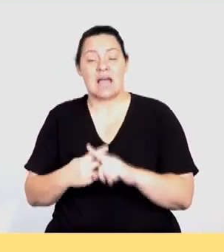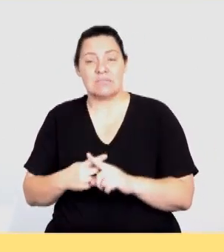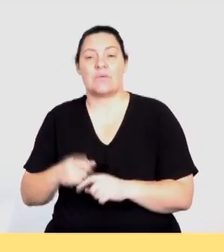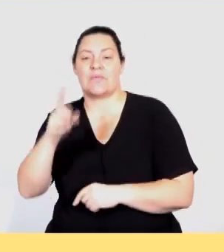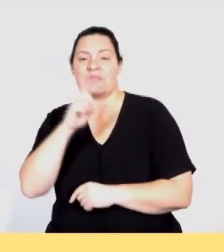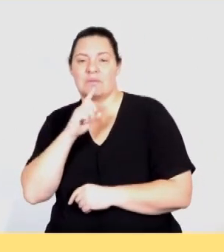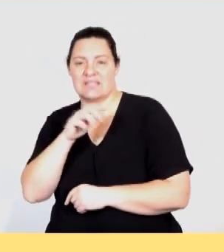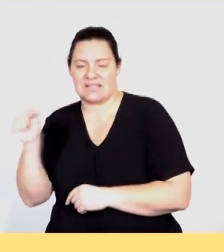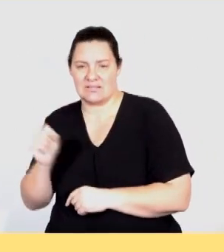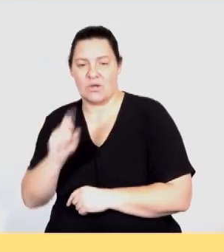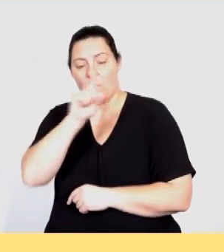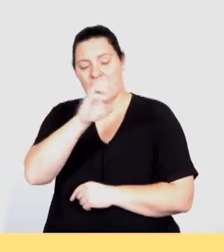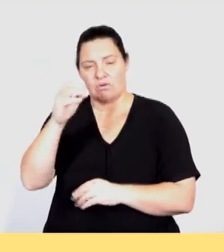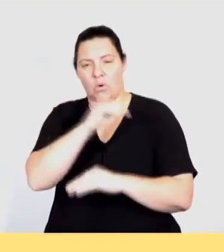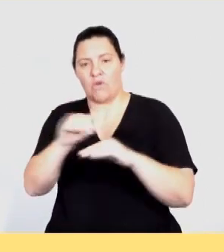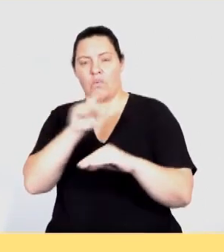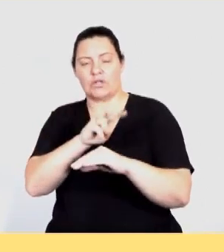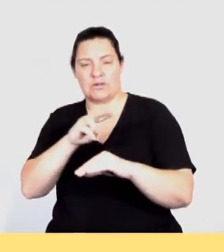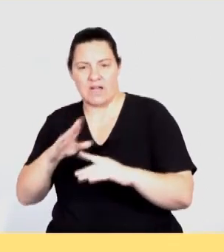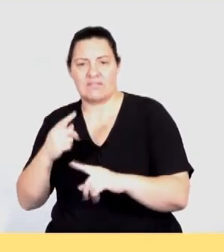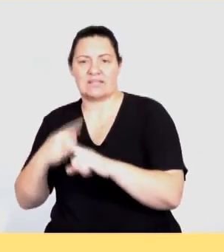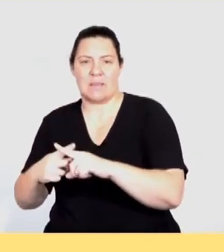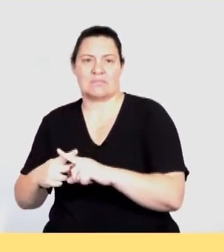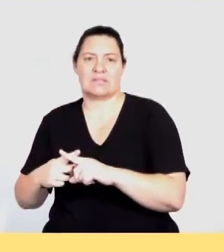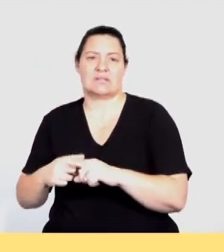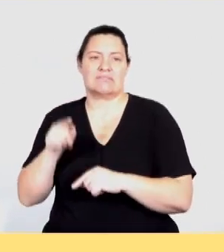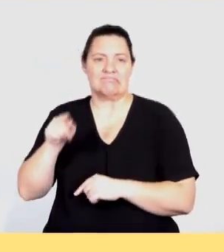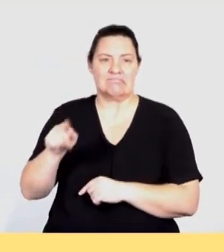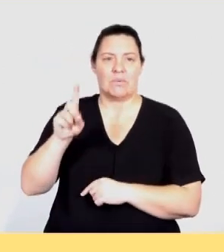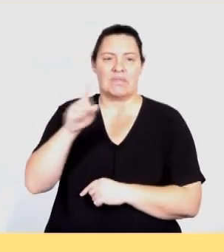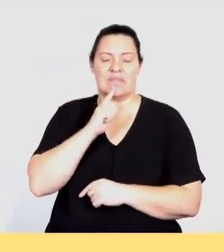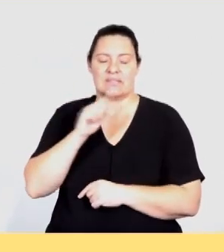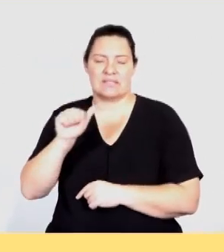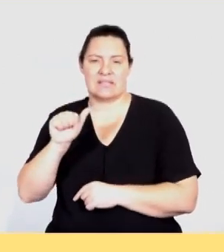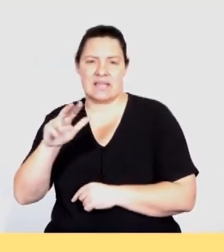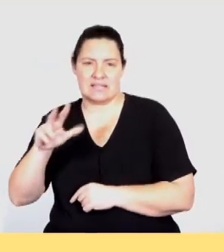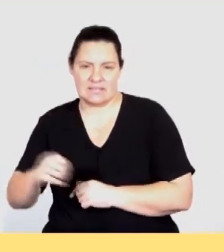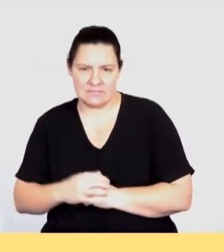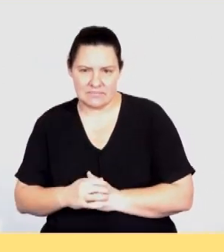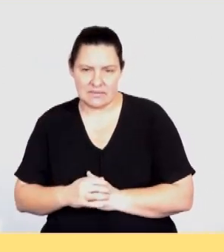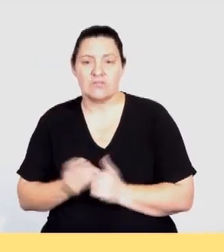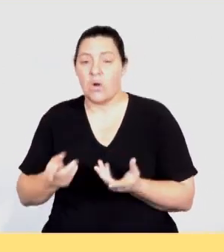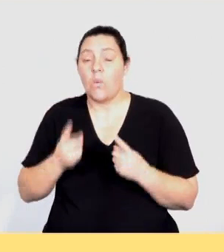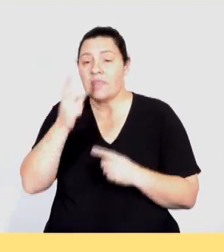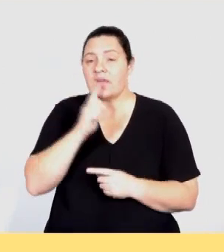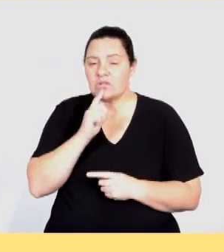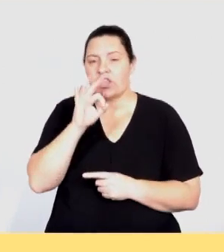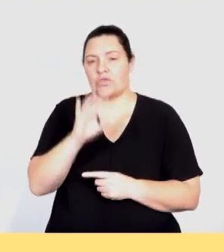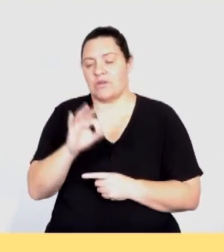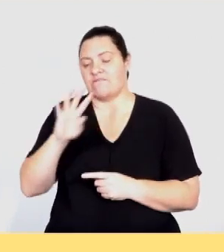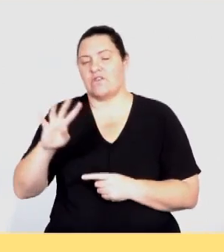25%. Multiply this by 1,680. How much do you get? Quickly punch that in your calculator.